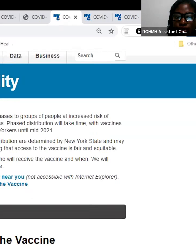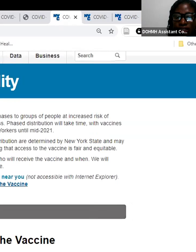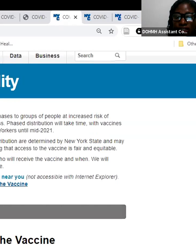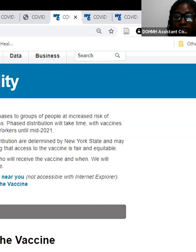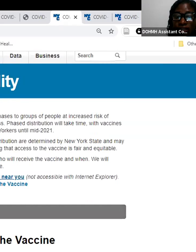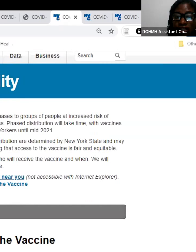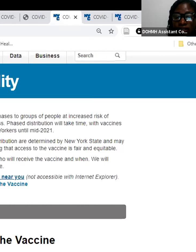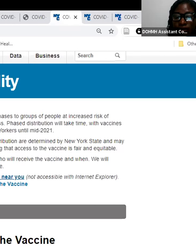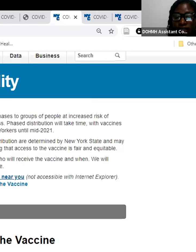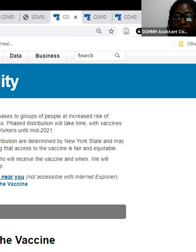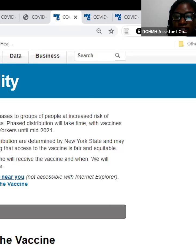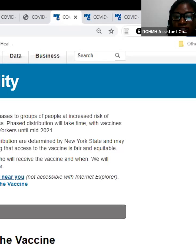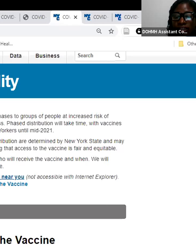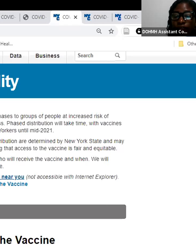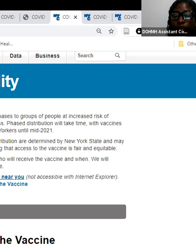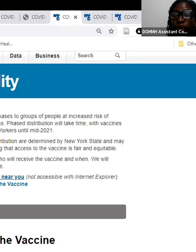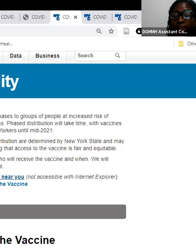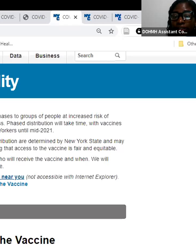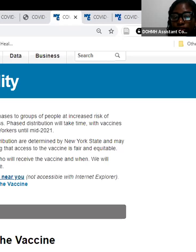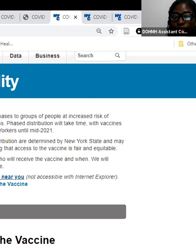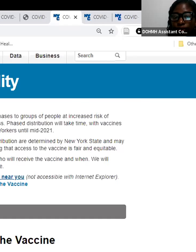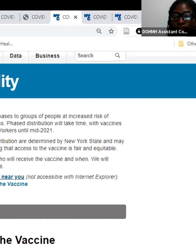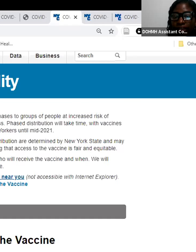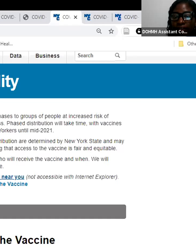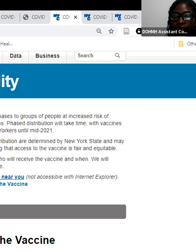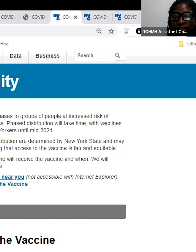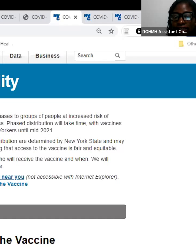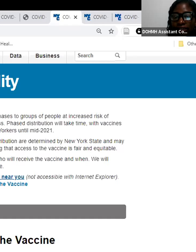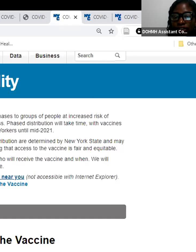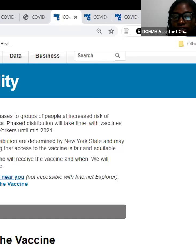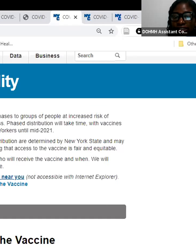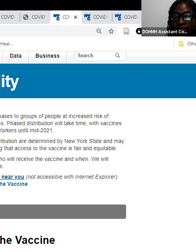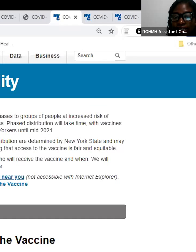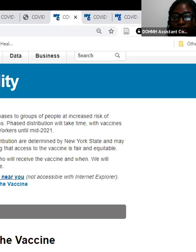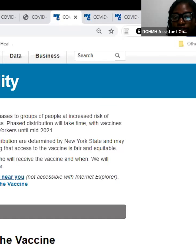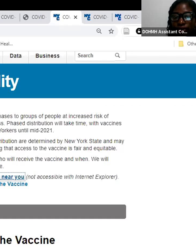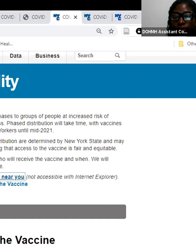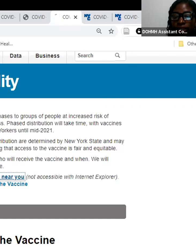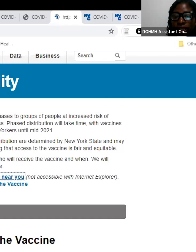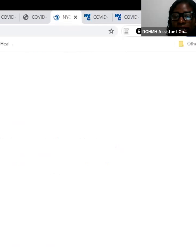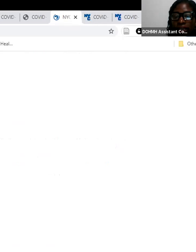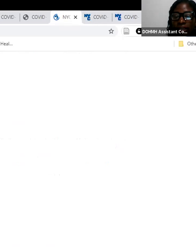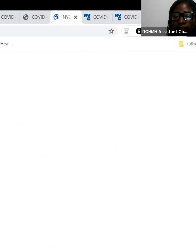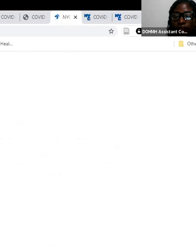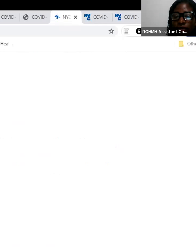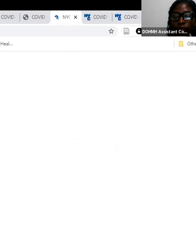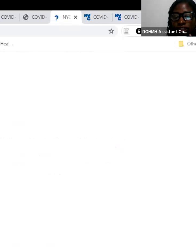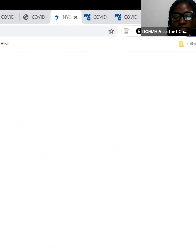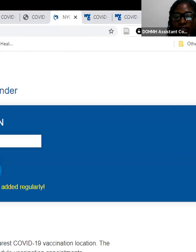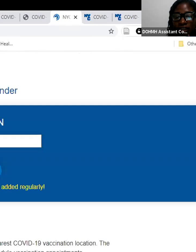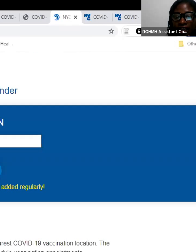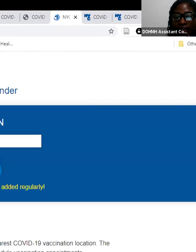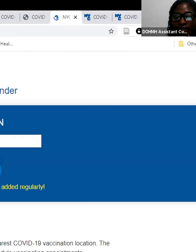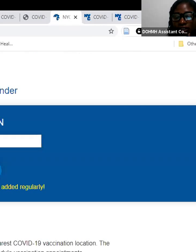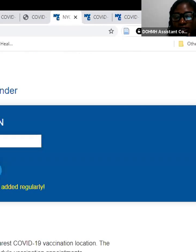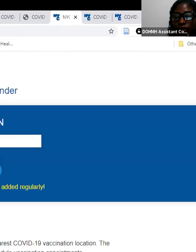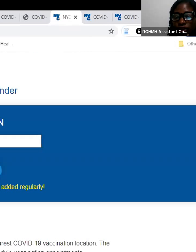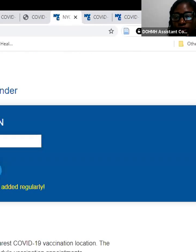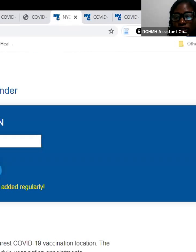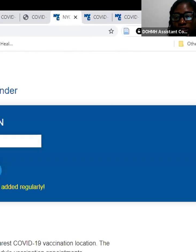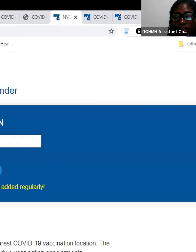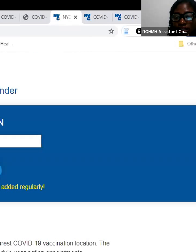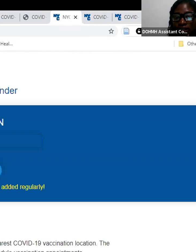show you is on this page, it says, if you're eligible, find a vaccination site near you. And if you click on that, this